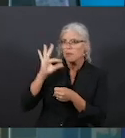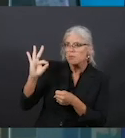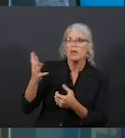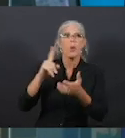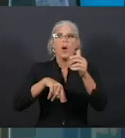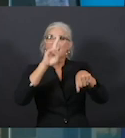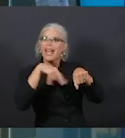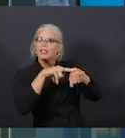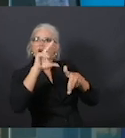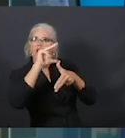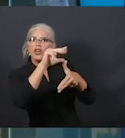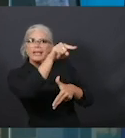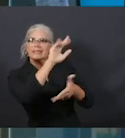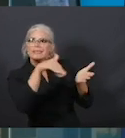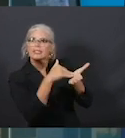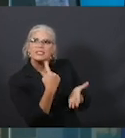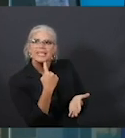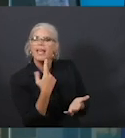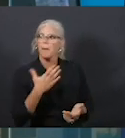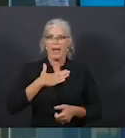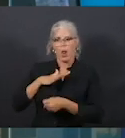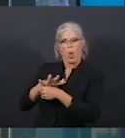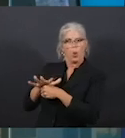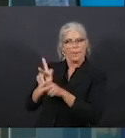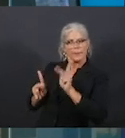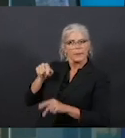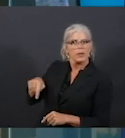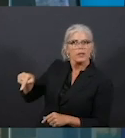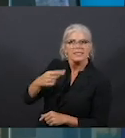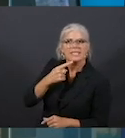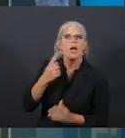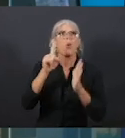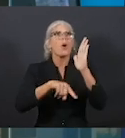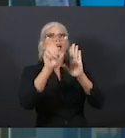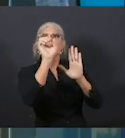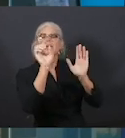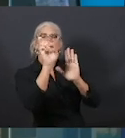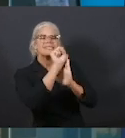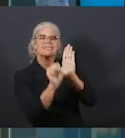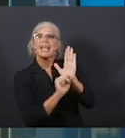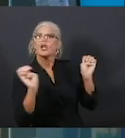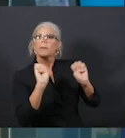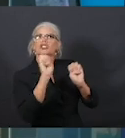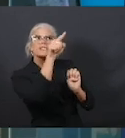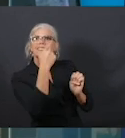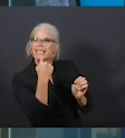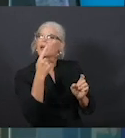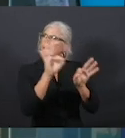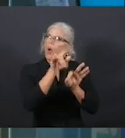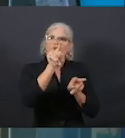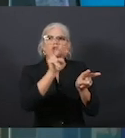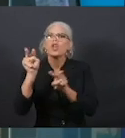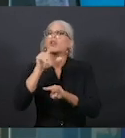National Hurricane Center, your local emergency manager, and or the State Emergency Response Team. Please I'd like to